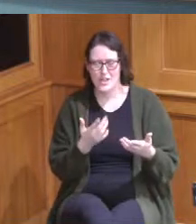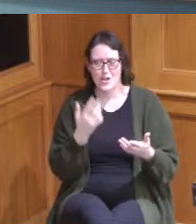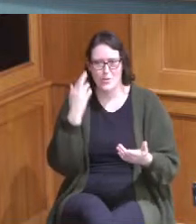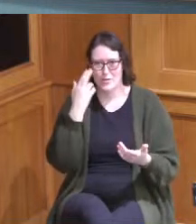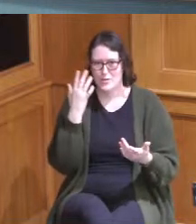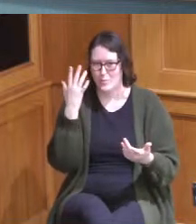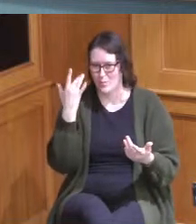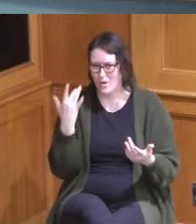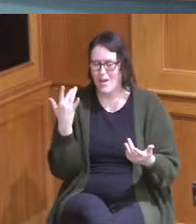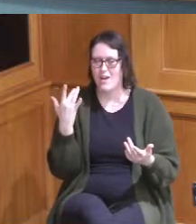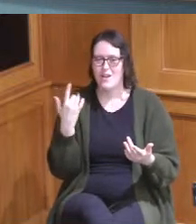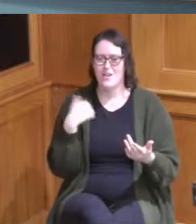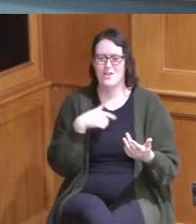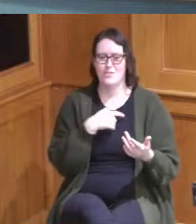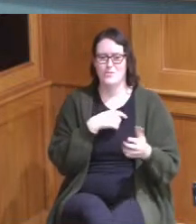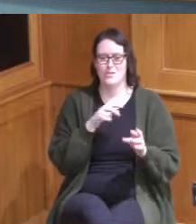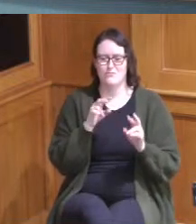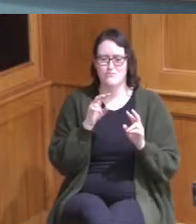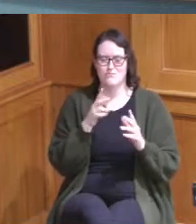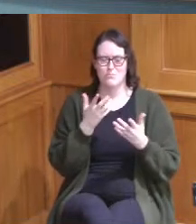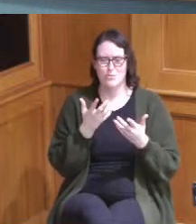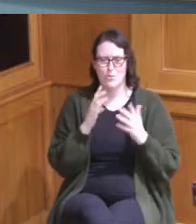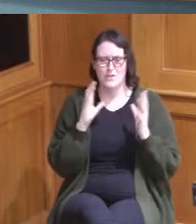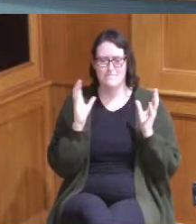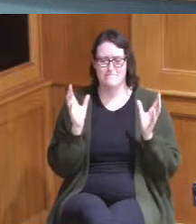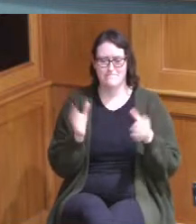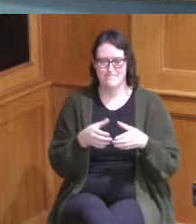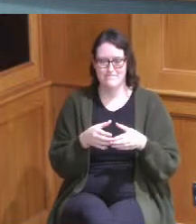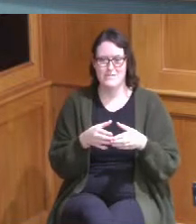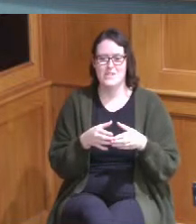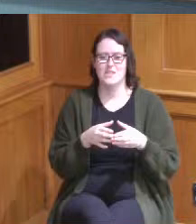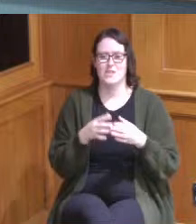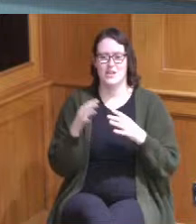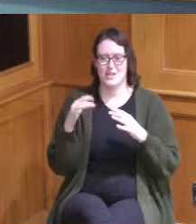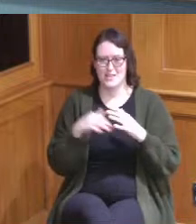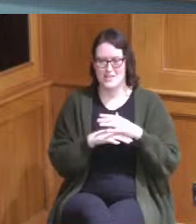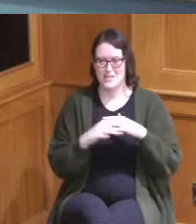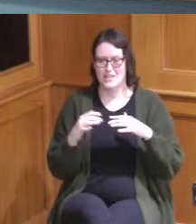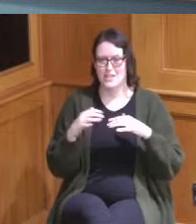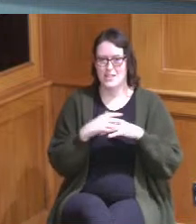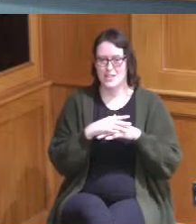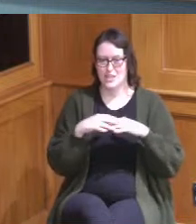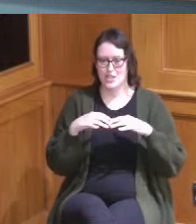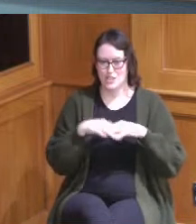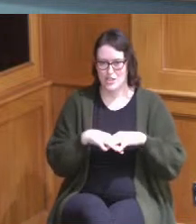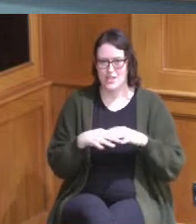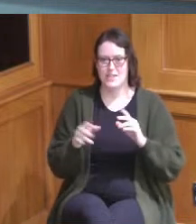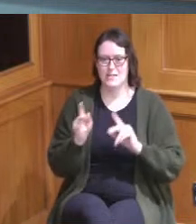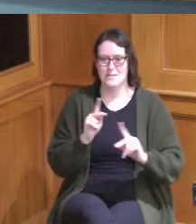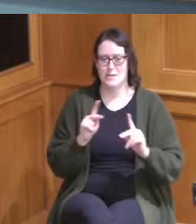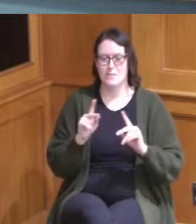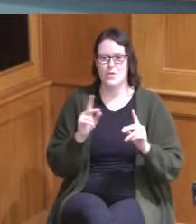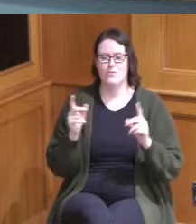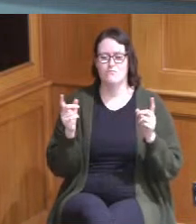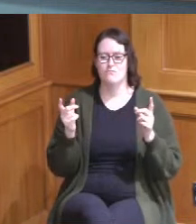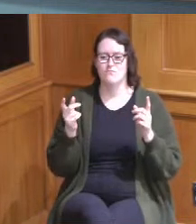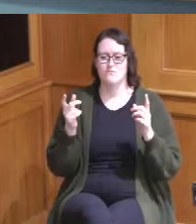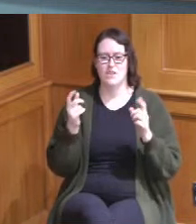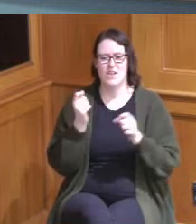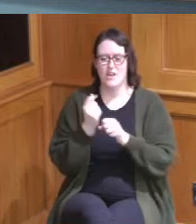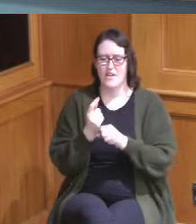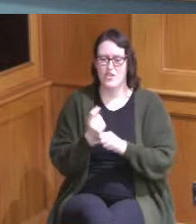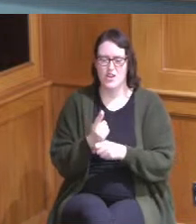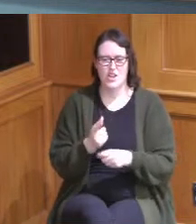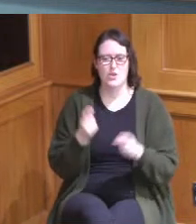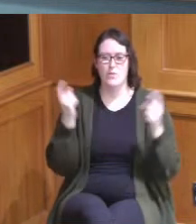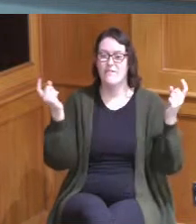because we're looking to put together an indigenous people and a holistic festival every year. This